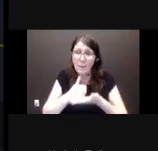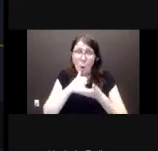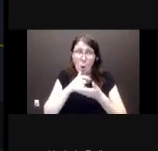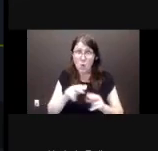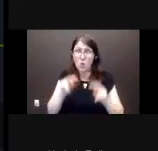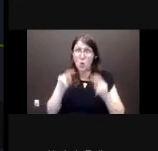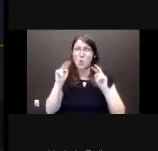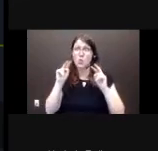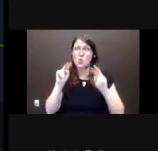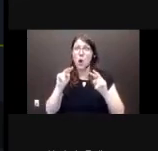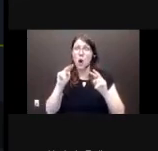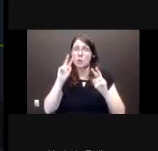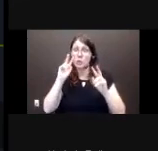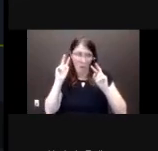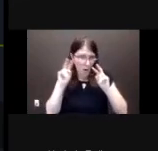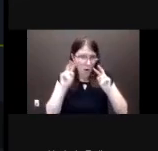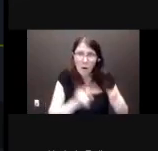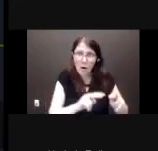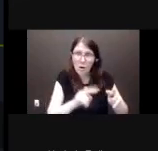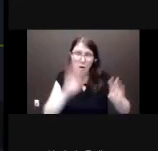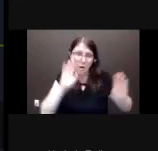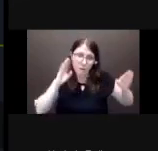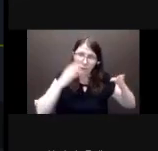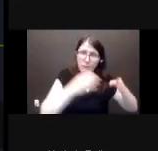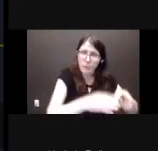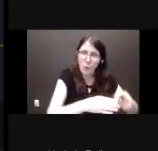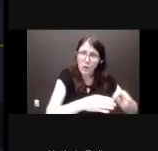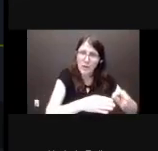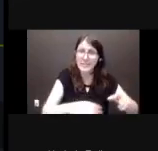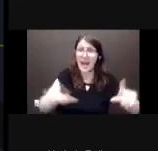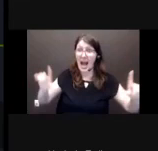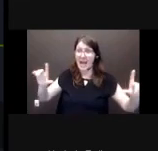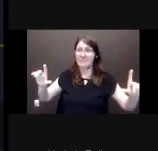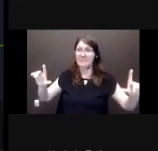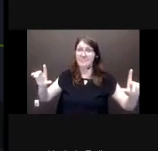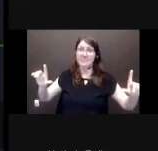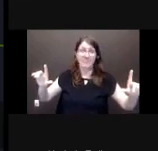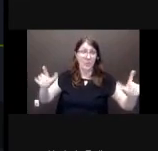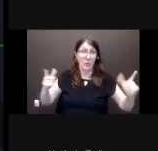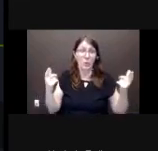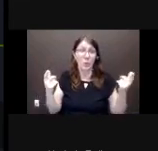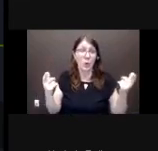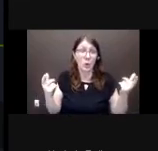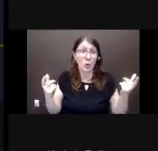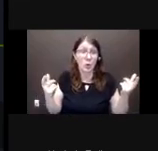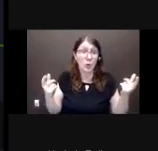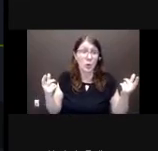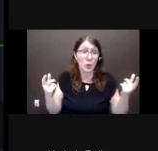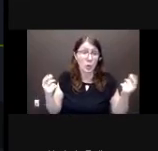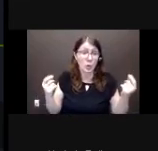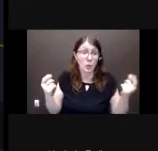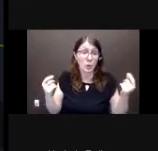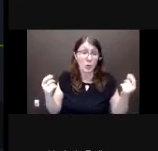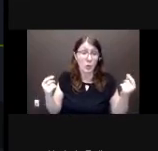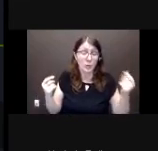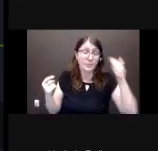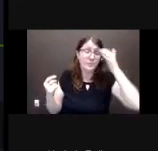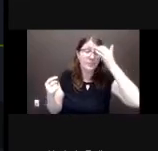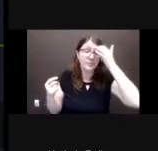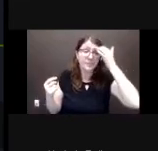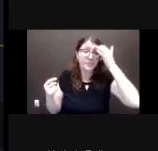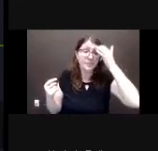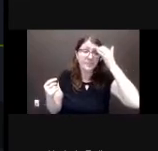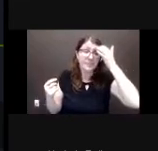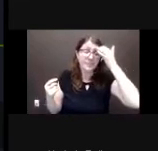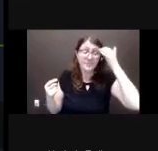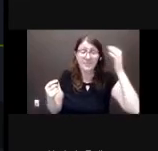it out and label it. So all you have to do is just select a call out, drag it onto the screen and place it over here and just type